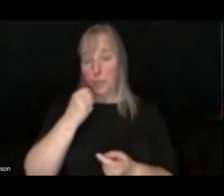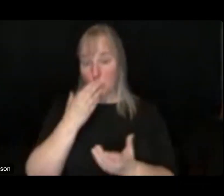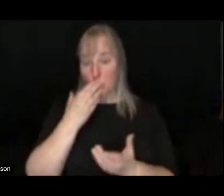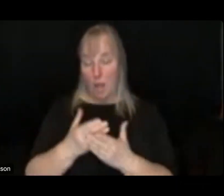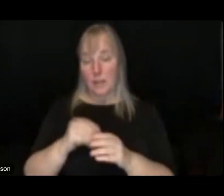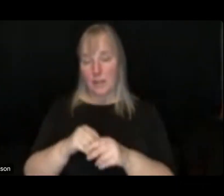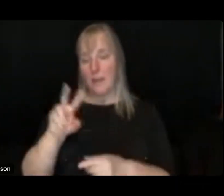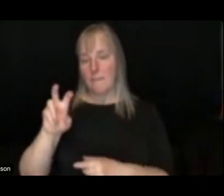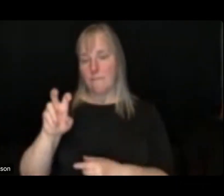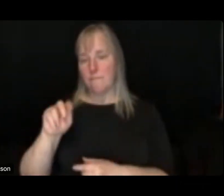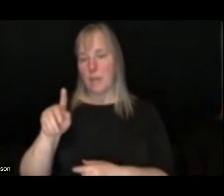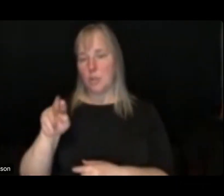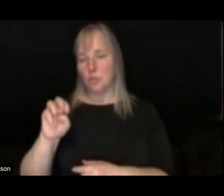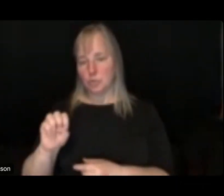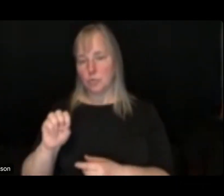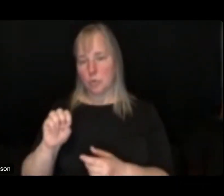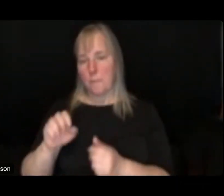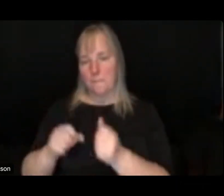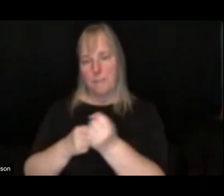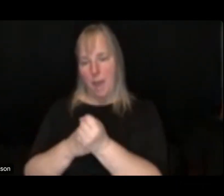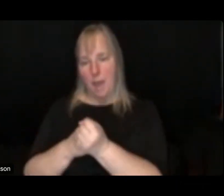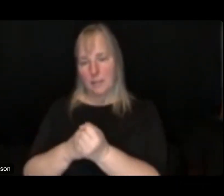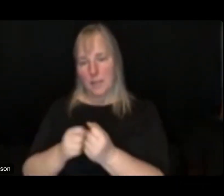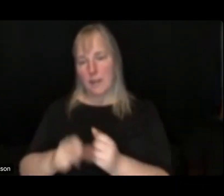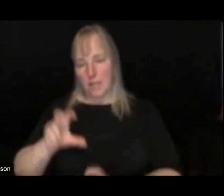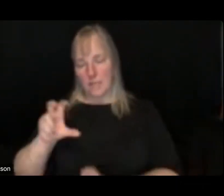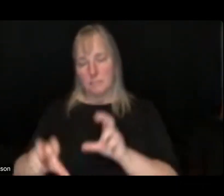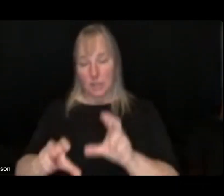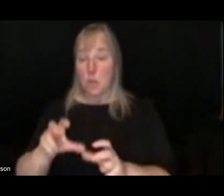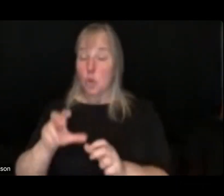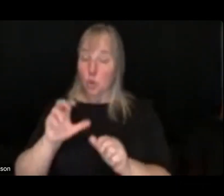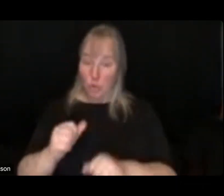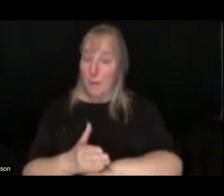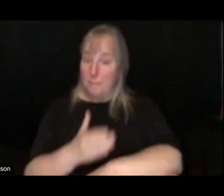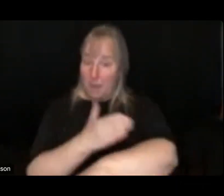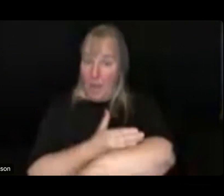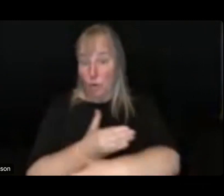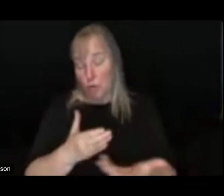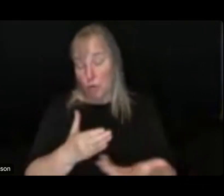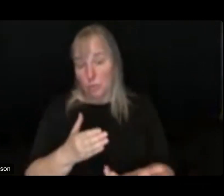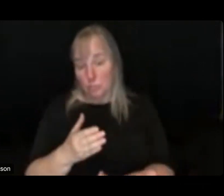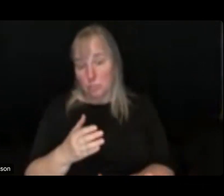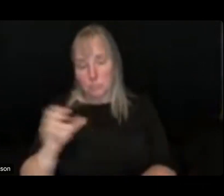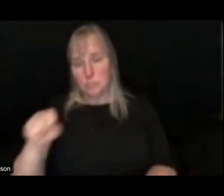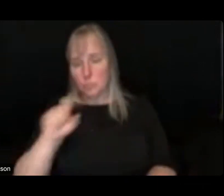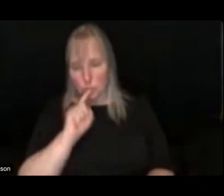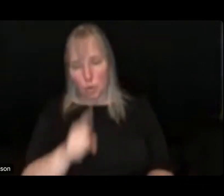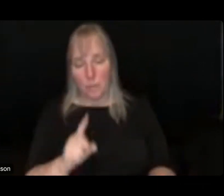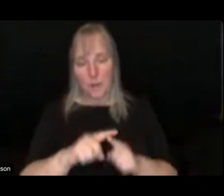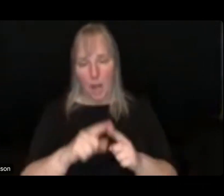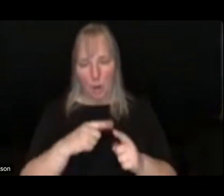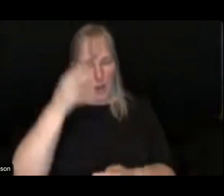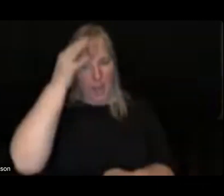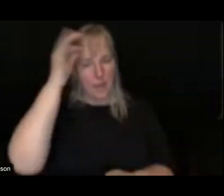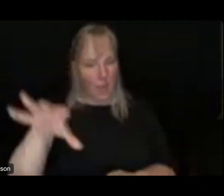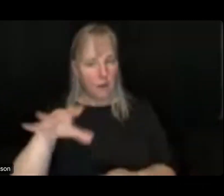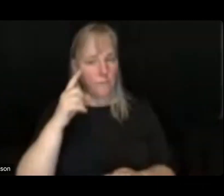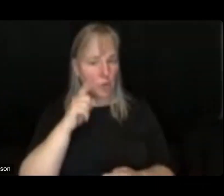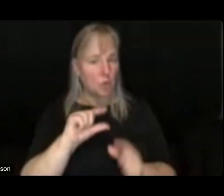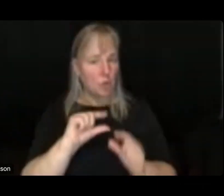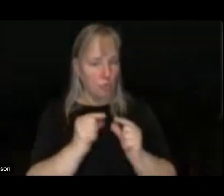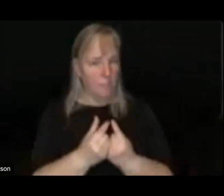investment. Could we do better? Sure. But I just wanted to add that for the group, maybe a differing